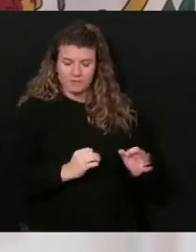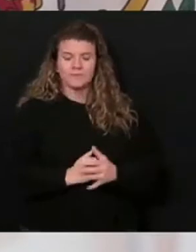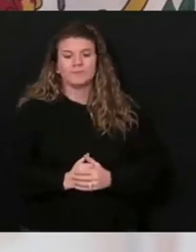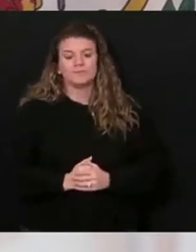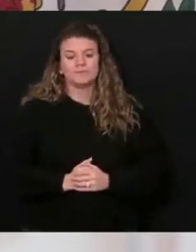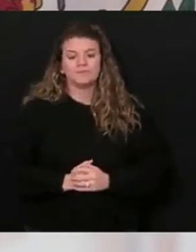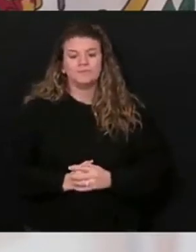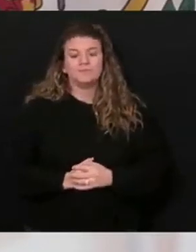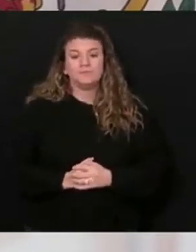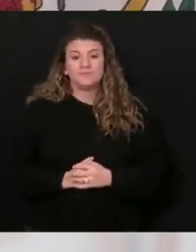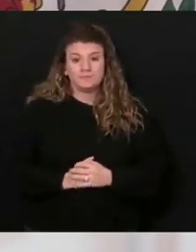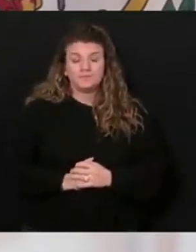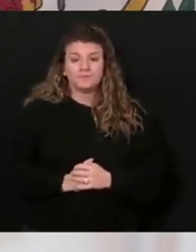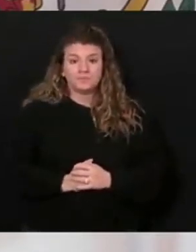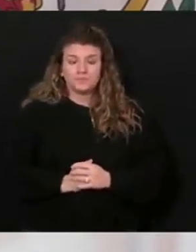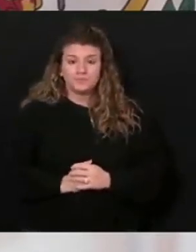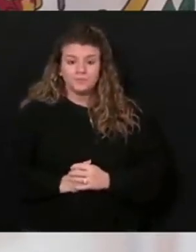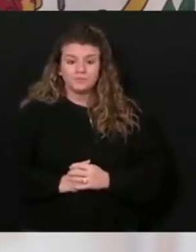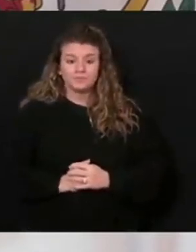Now,